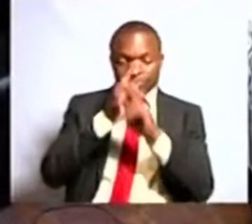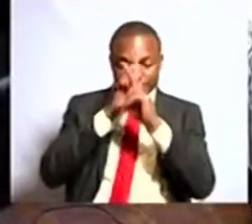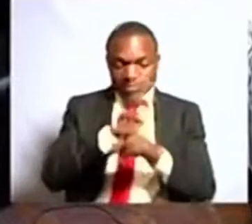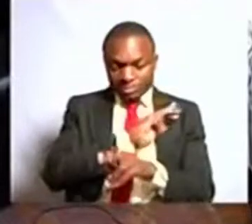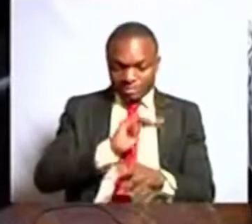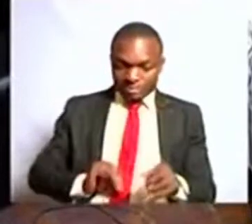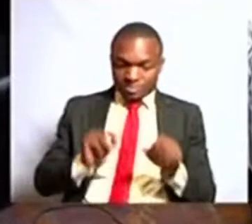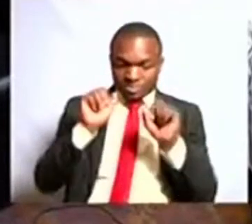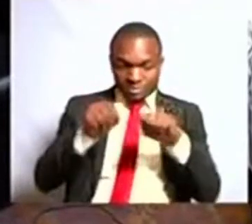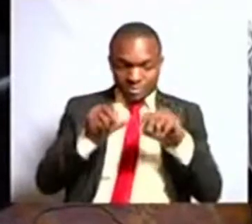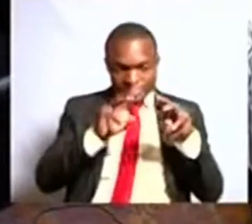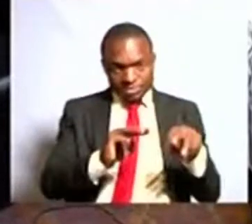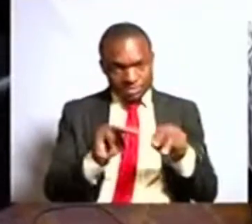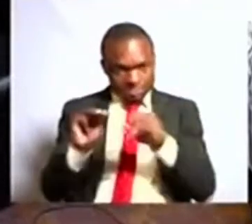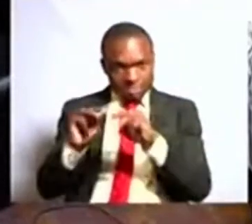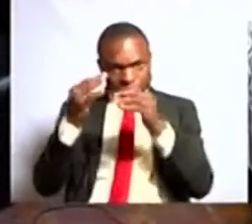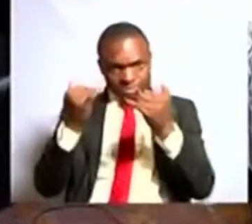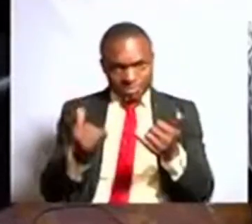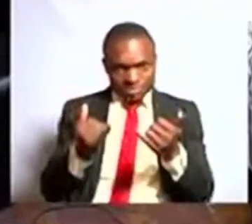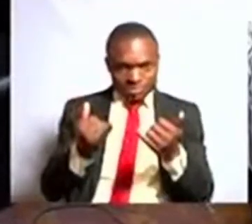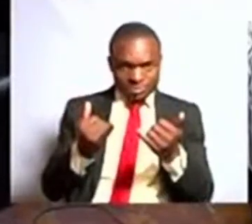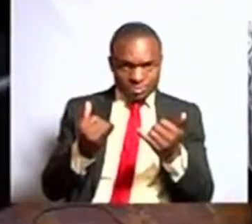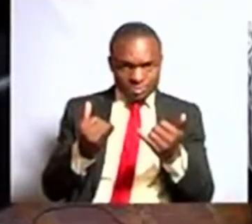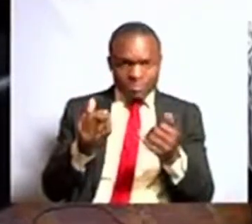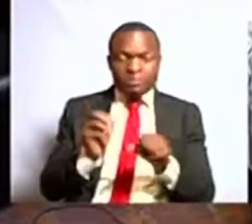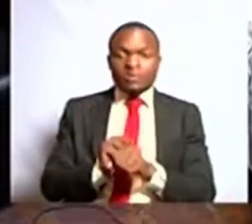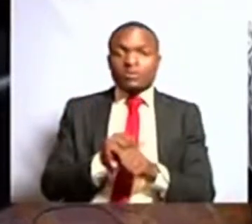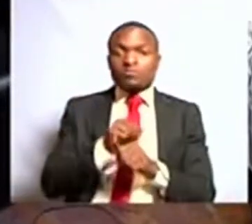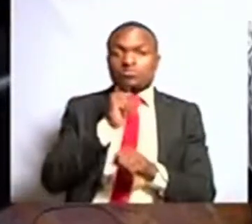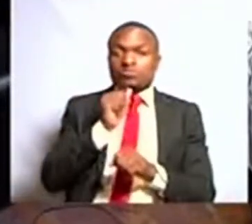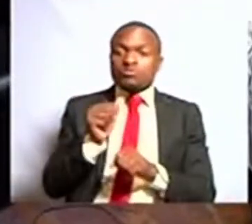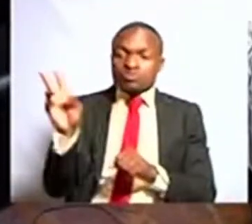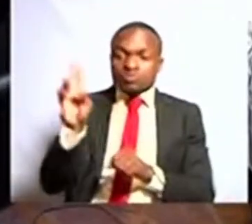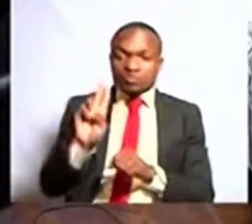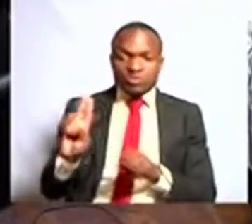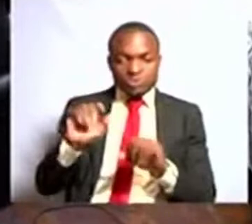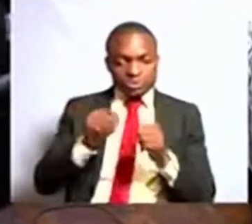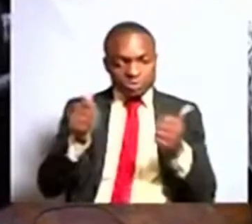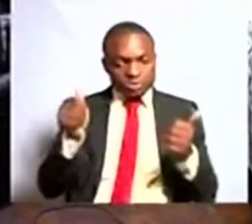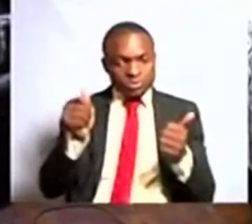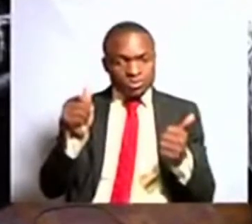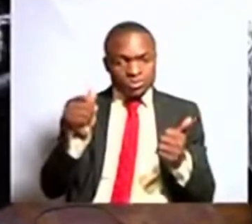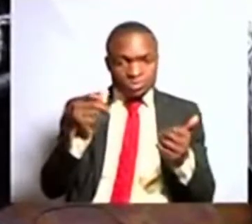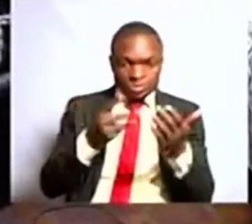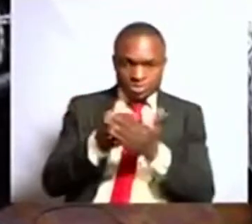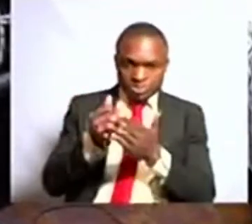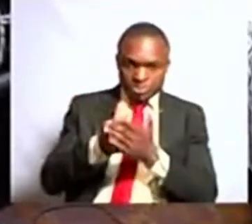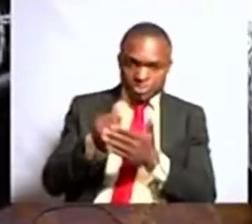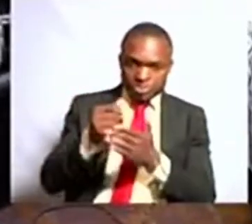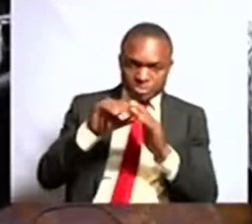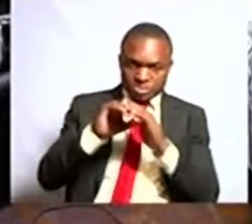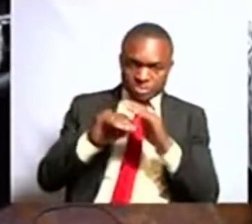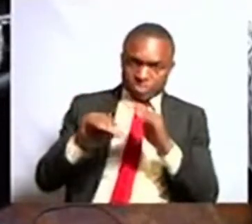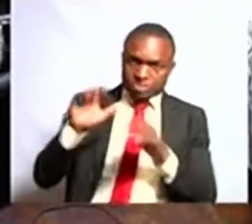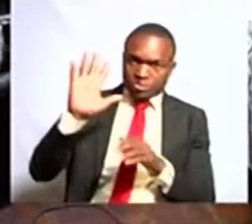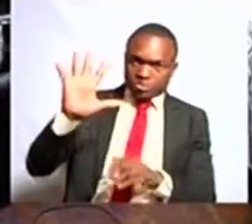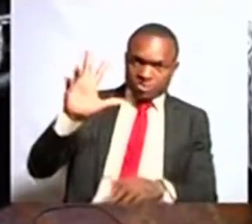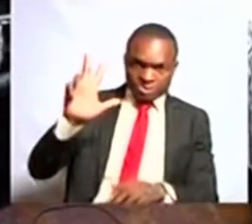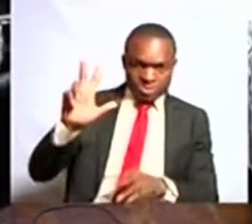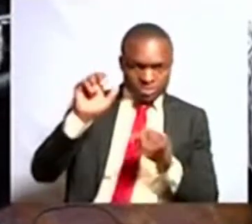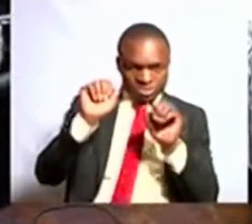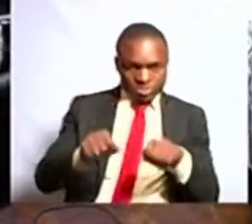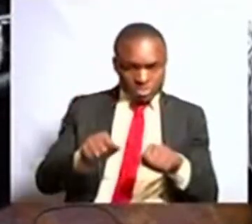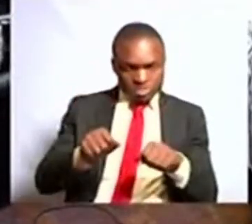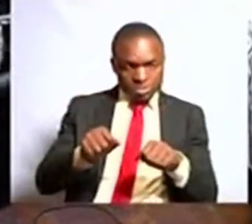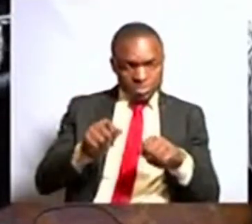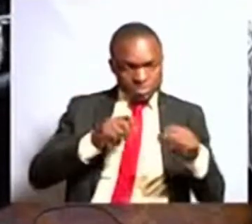members, we can proceed now to misapplication of funds under paragraph 53, and we can also